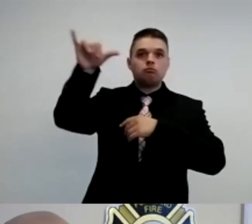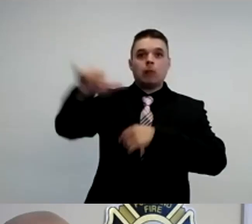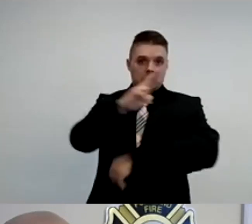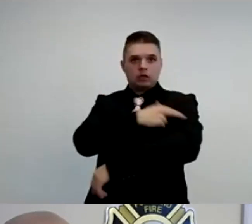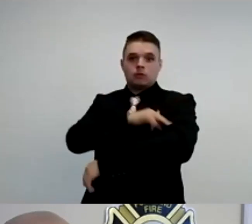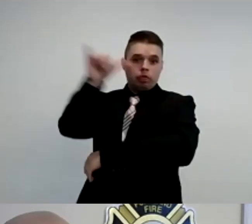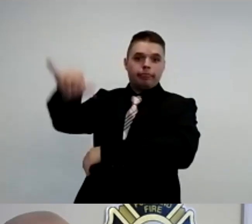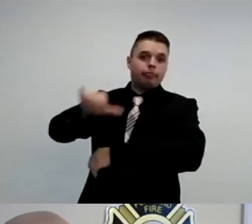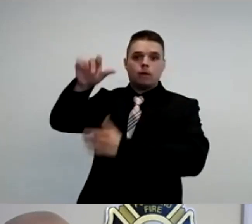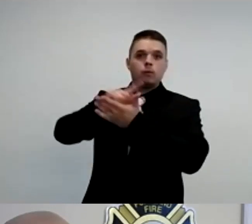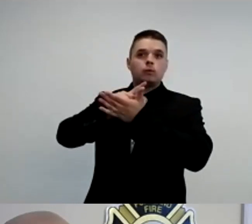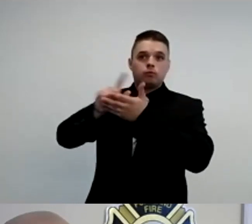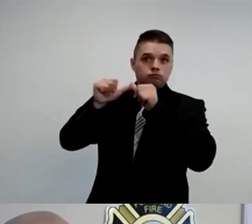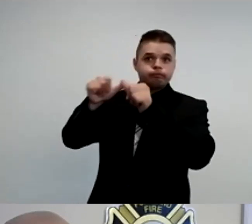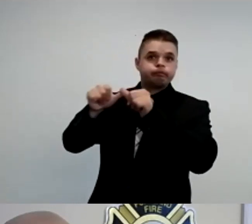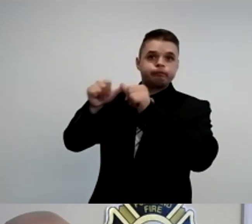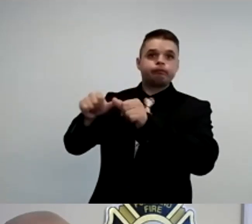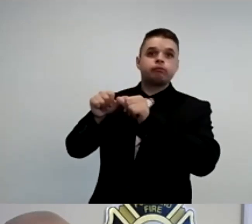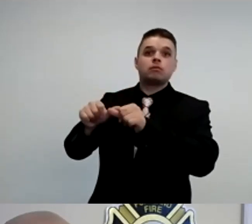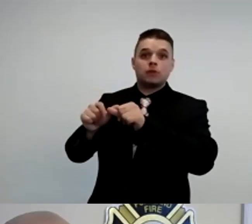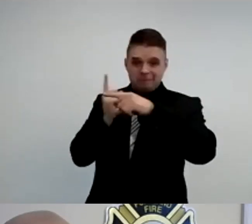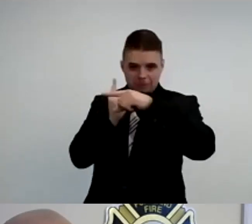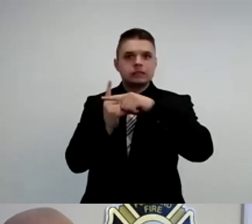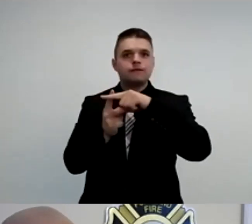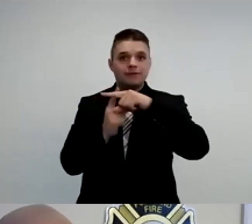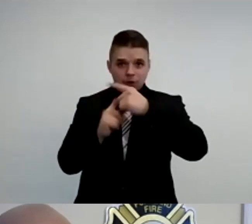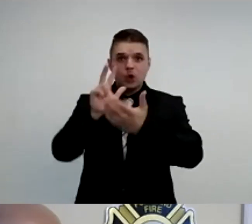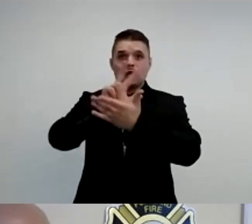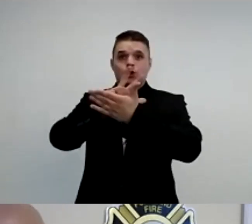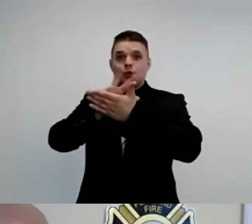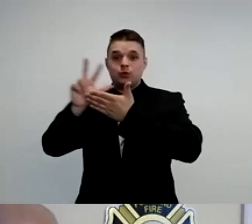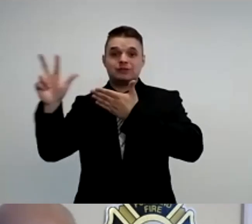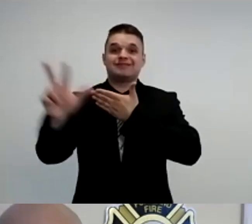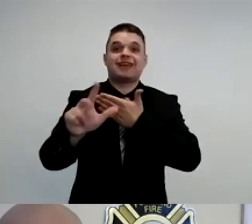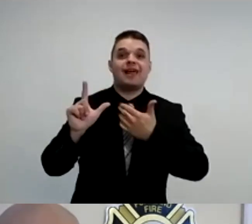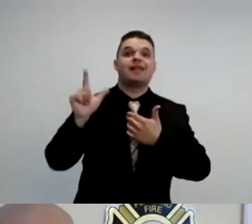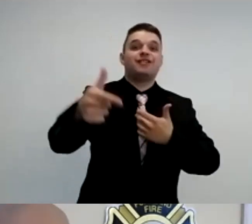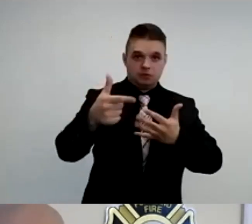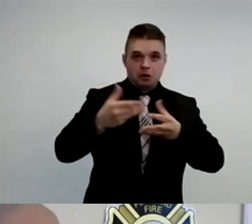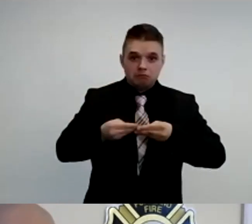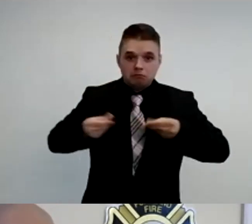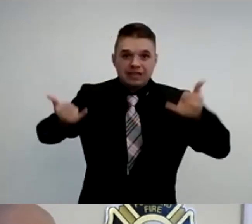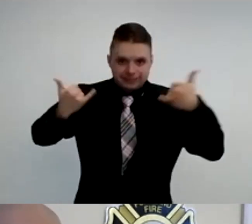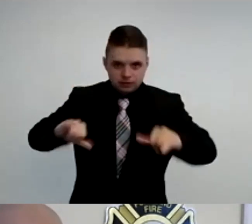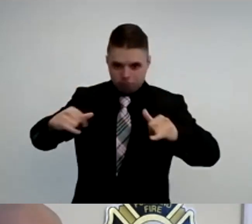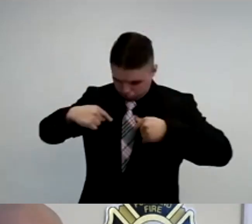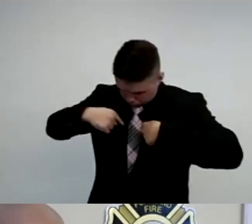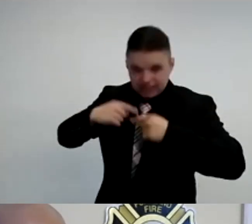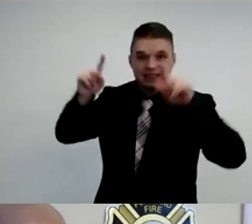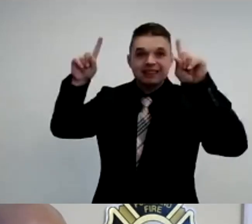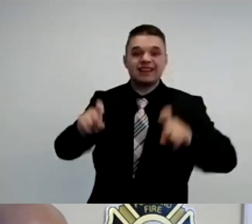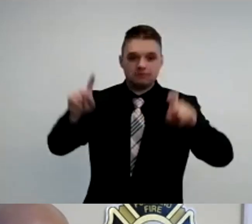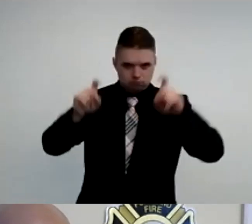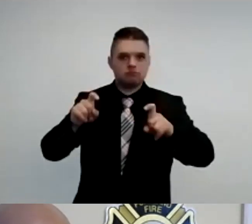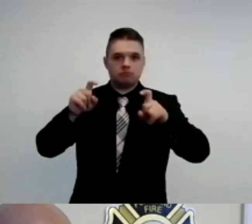think, for 3 weeks after she didn't have any symptoms. Are you concerned that the period is longer and people should be staying home longer after